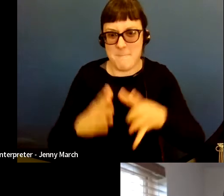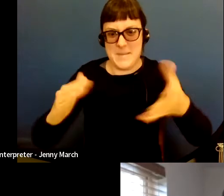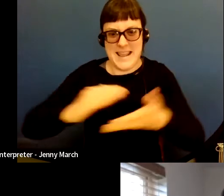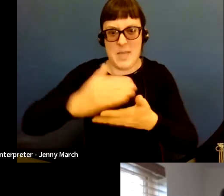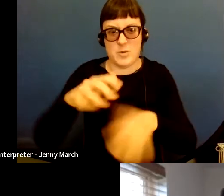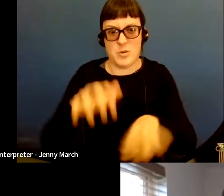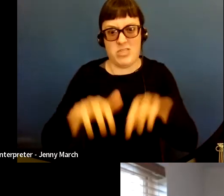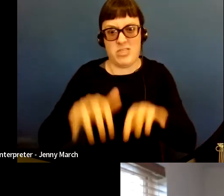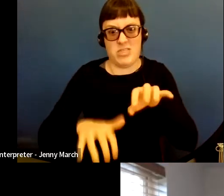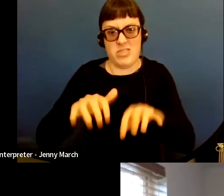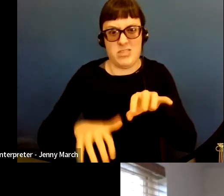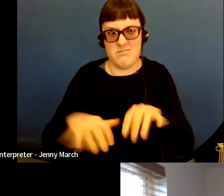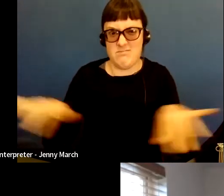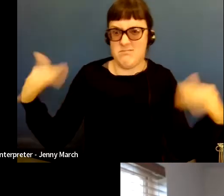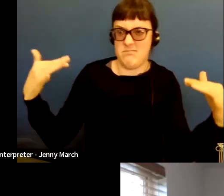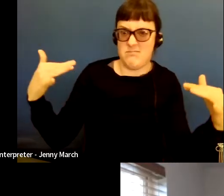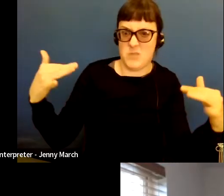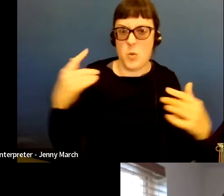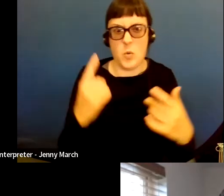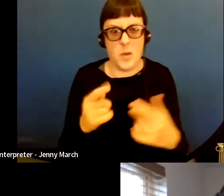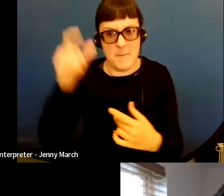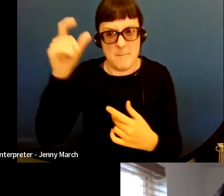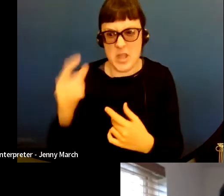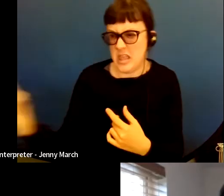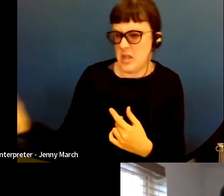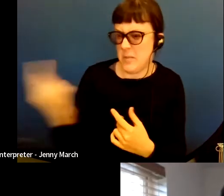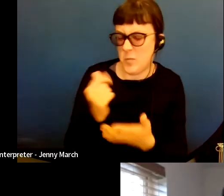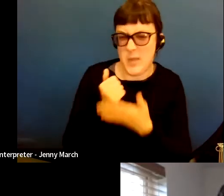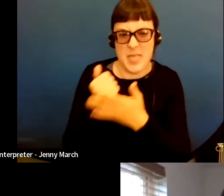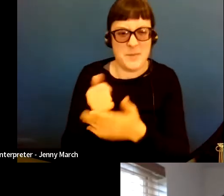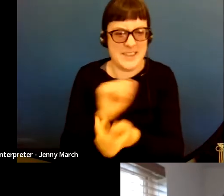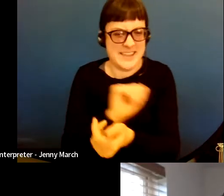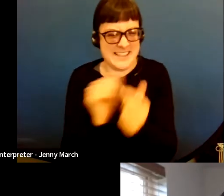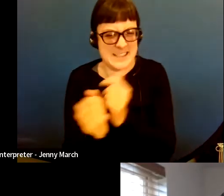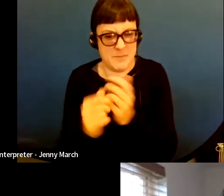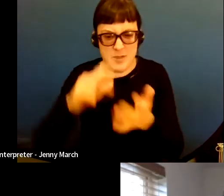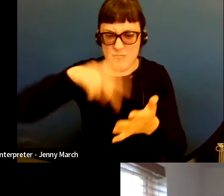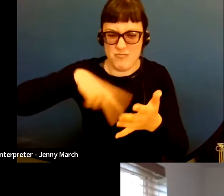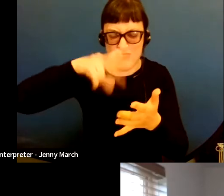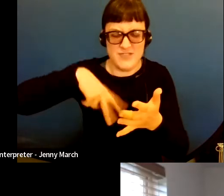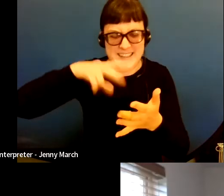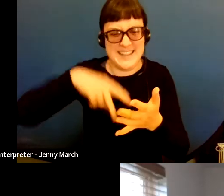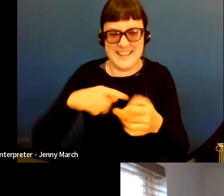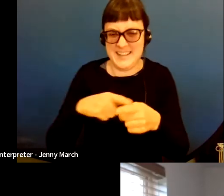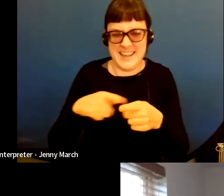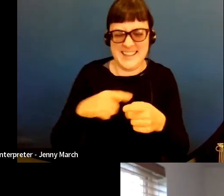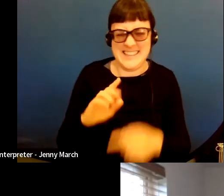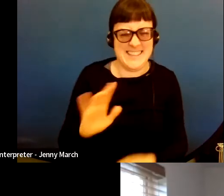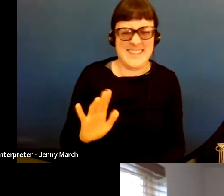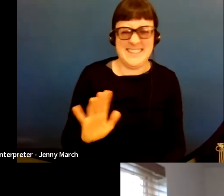kid who has the strange lady come in to read their exams papers for them, it's the opposite of inclusive.